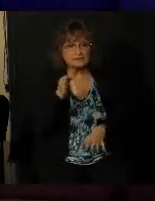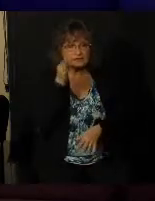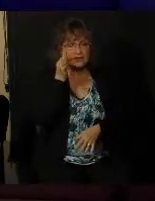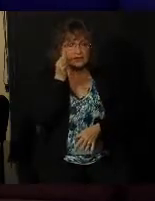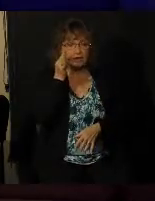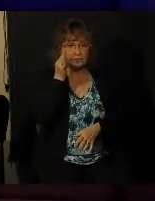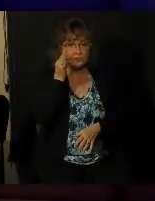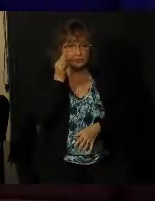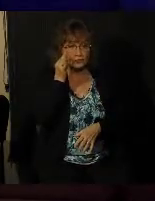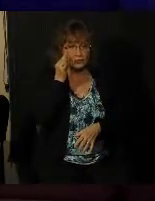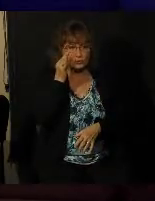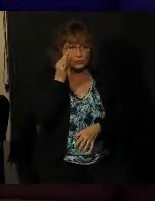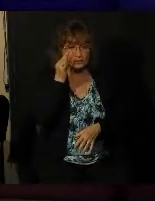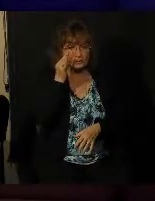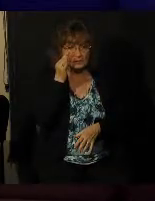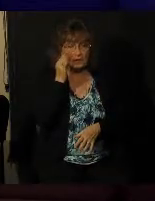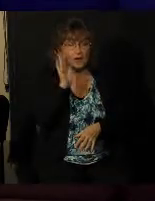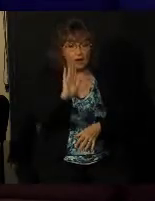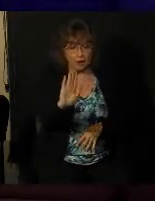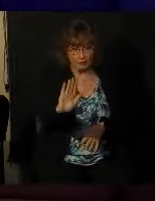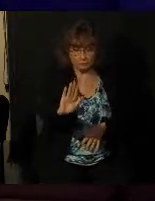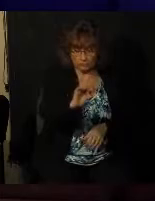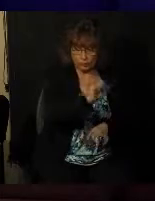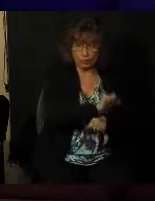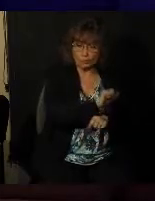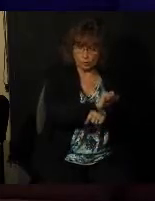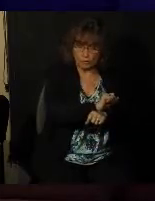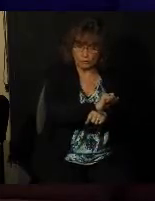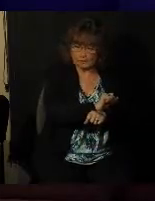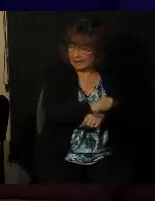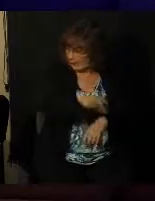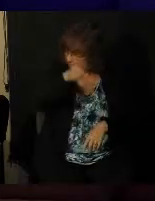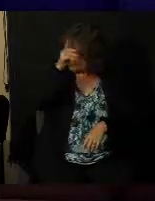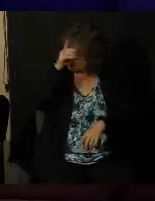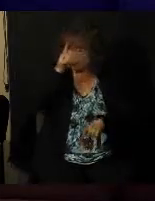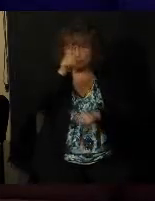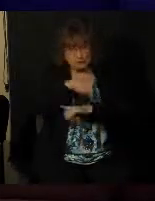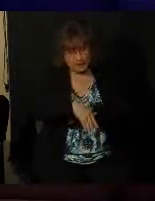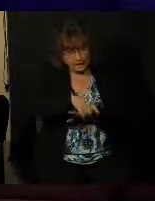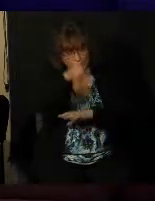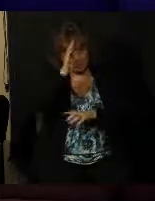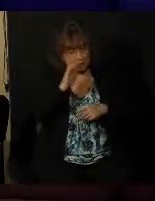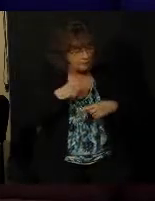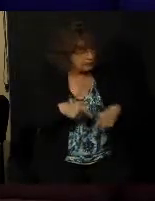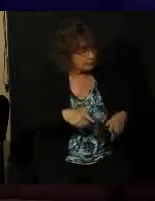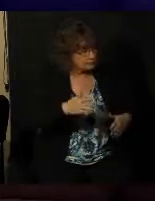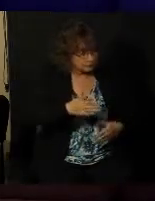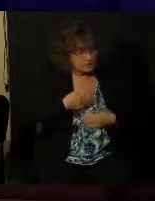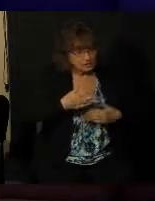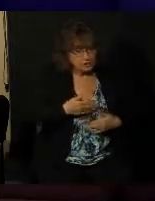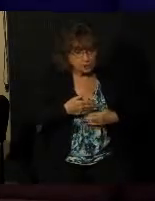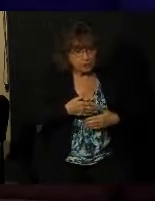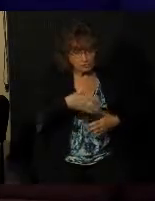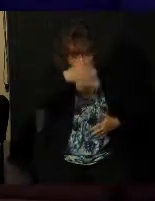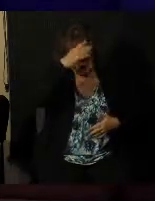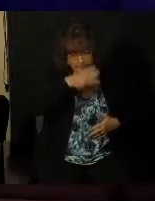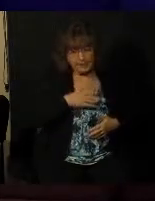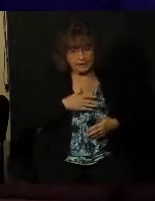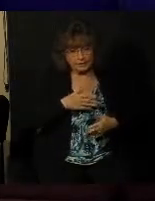tonight. He lets you see one that he redeemed.